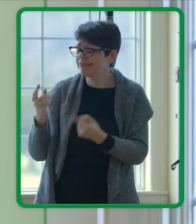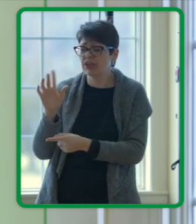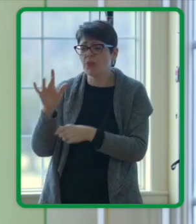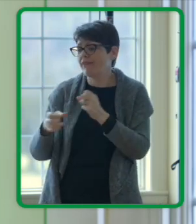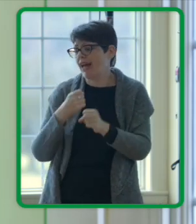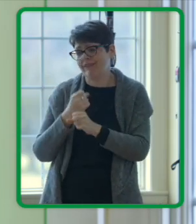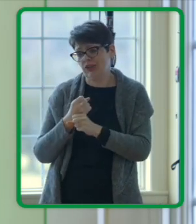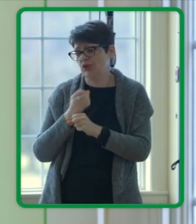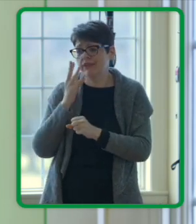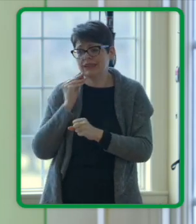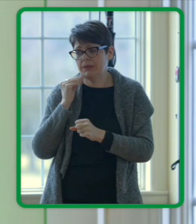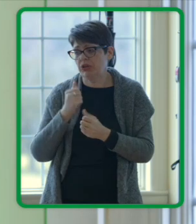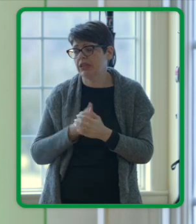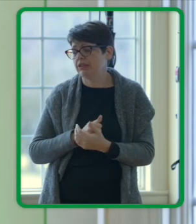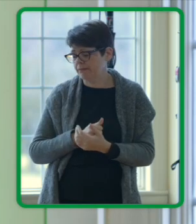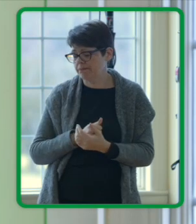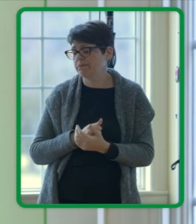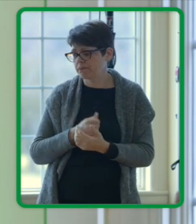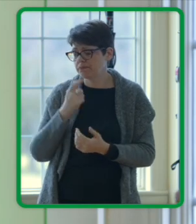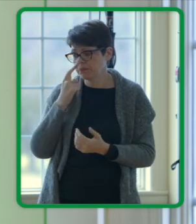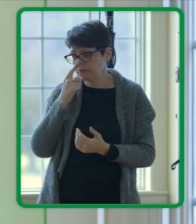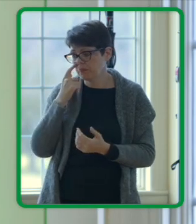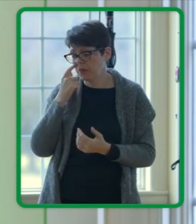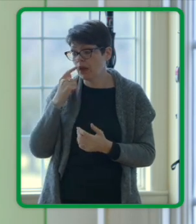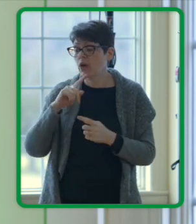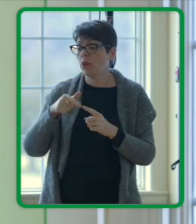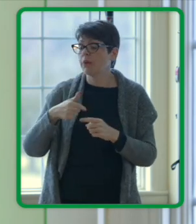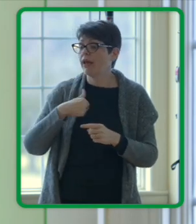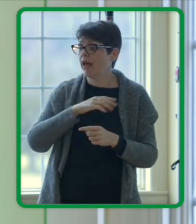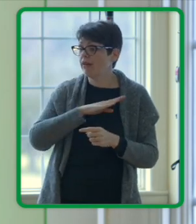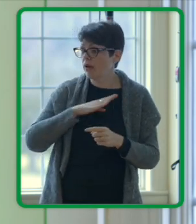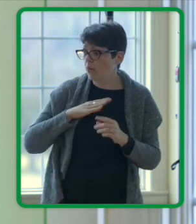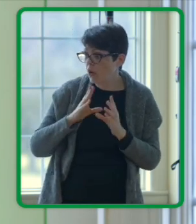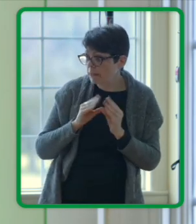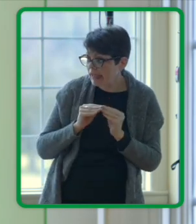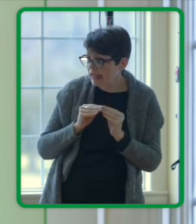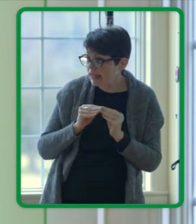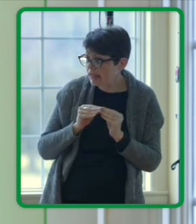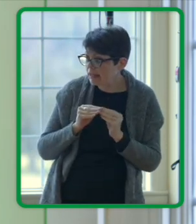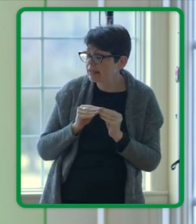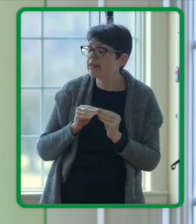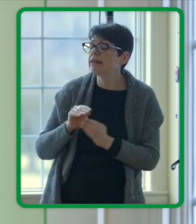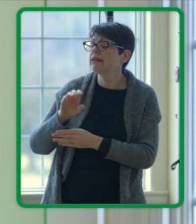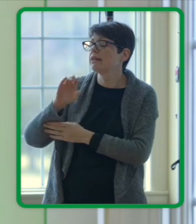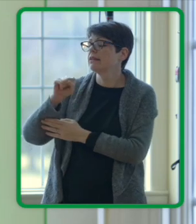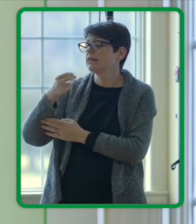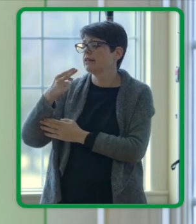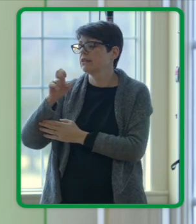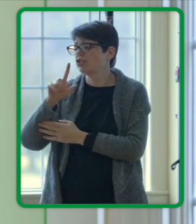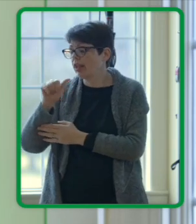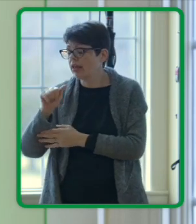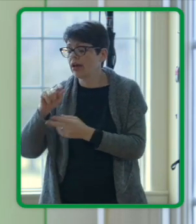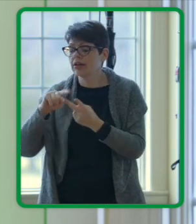25 years. And I can tell you when we have a board meeting that Sheila and